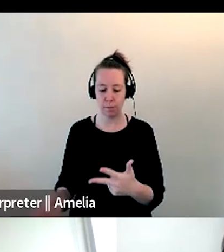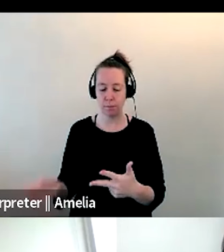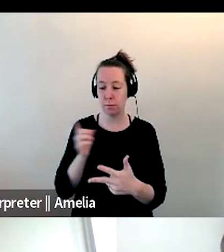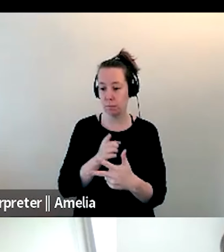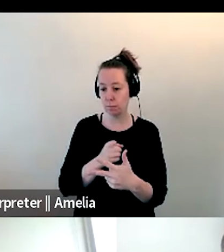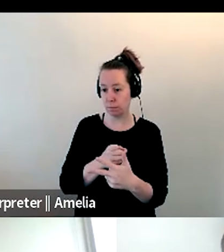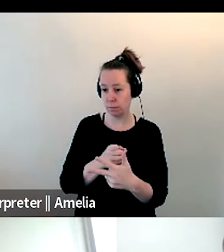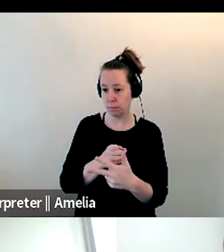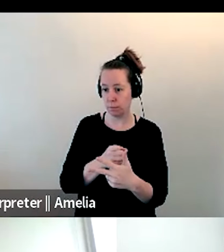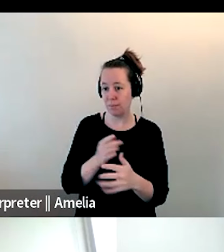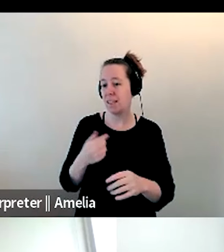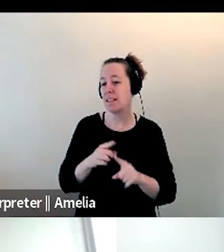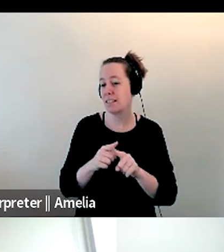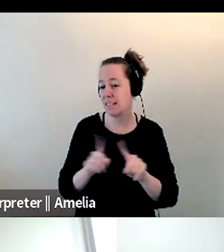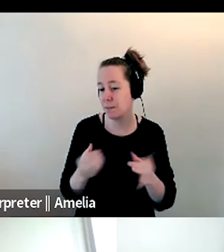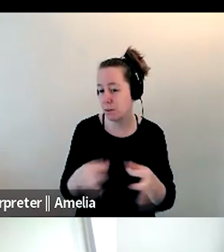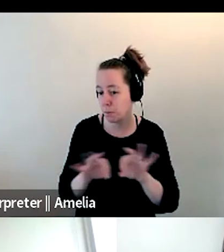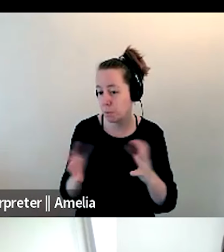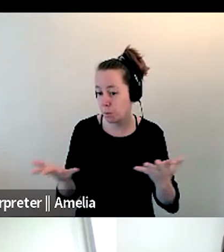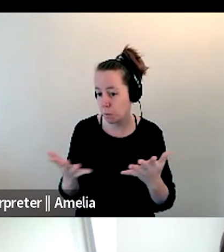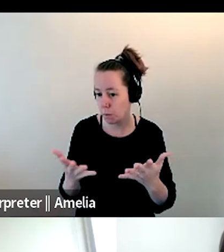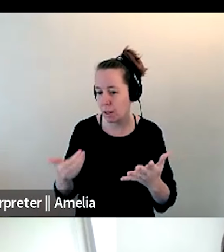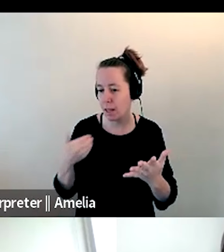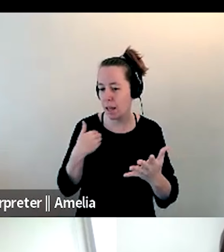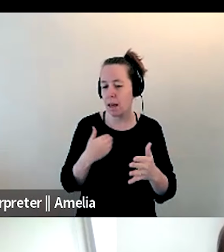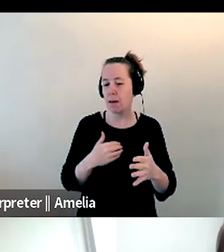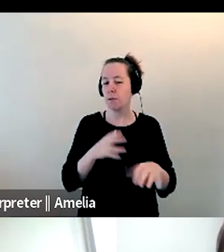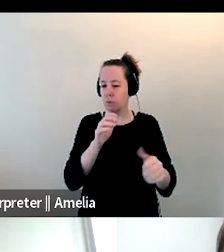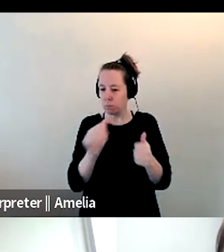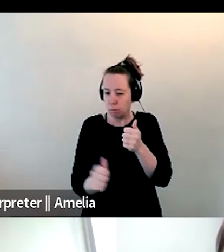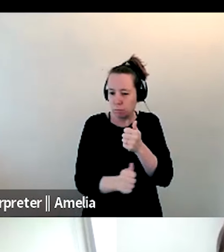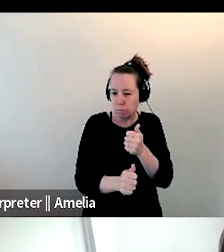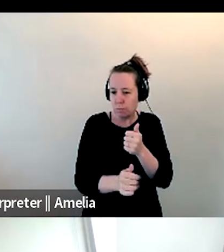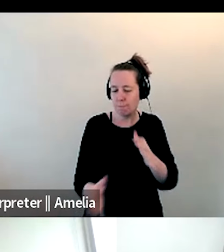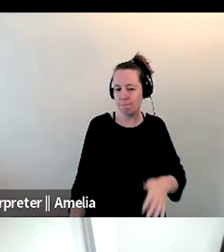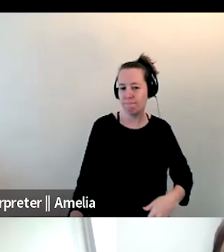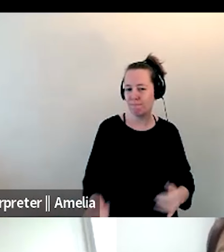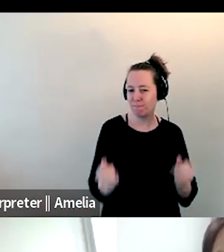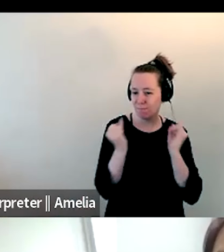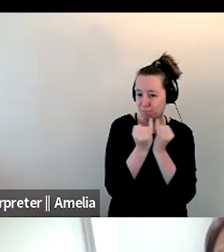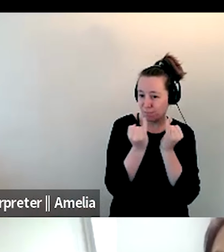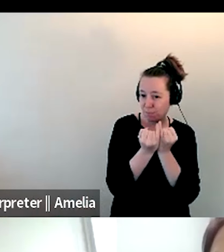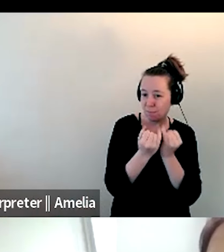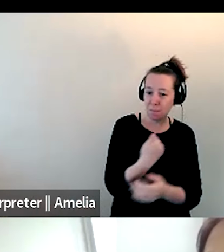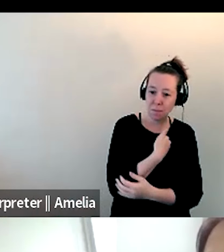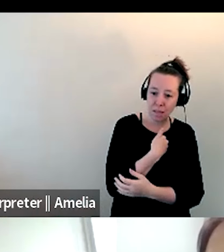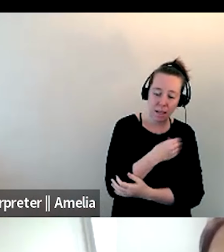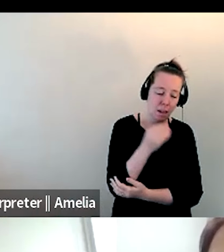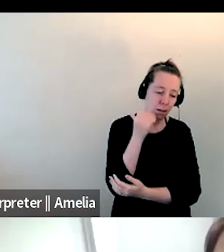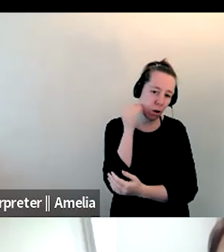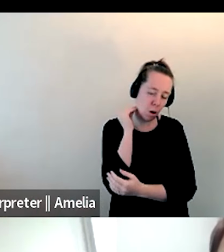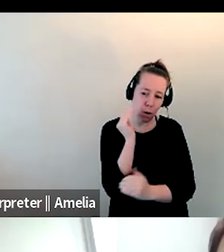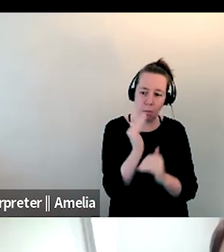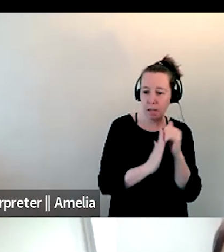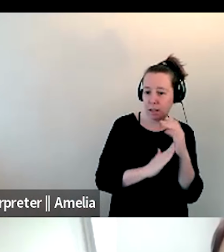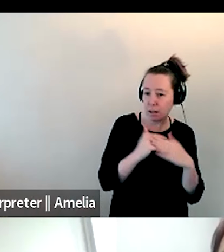a difference because they show underlining persona. That's your private self. When you are at home, when you are with your loved